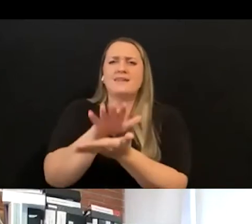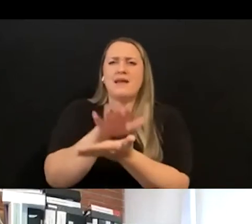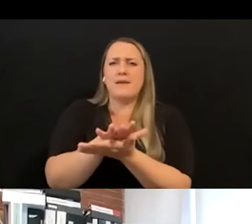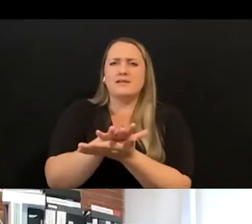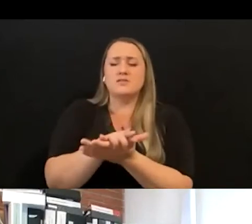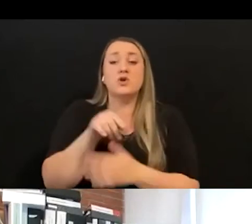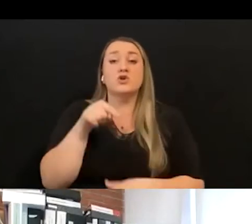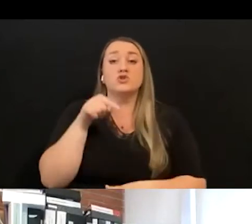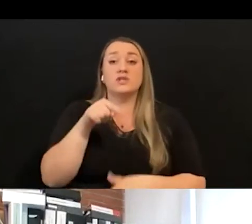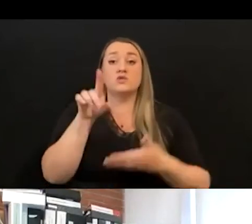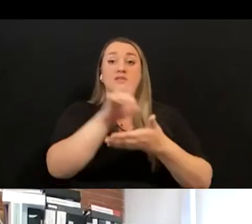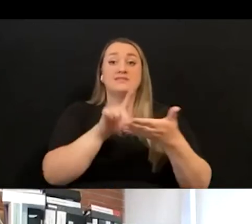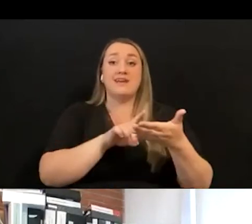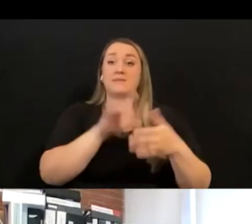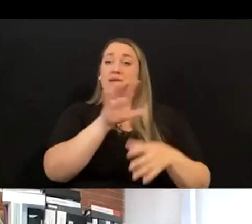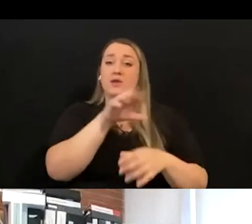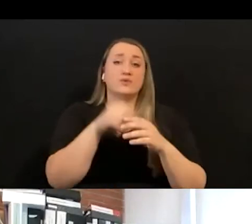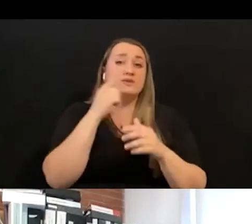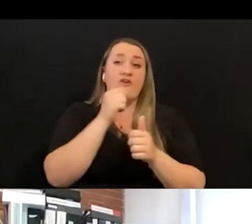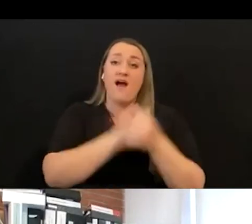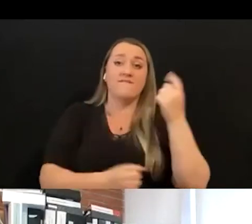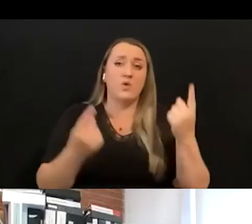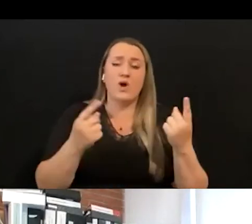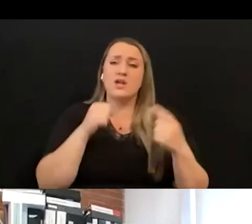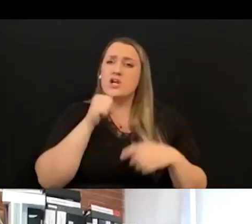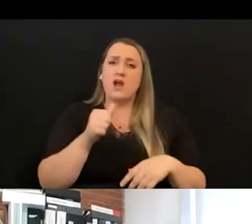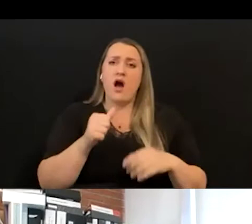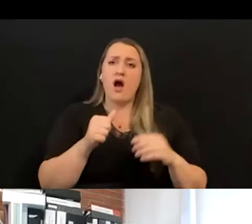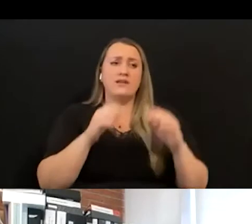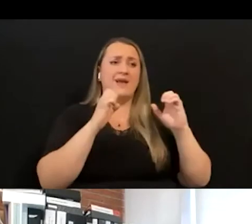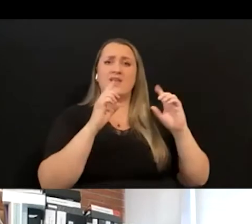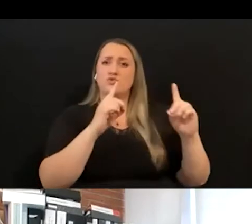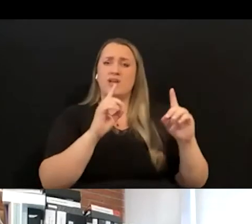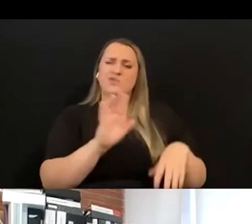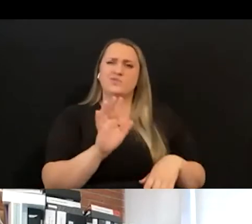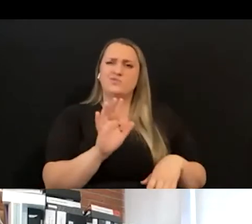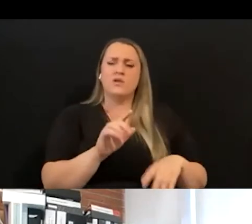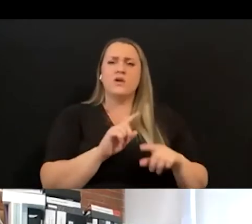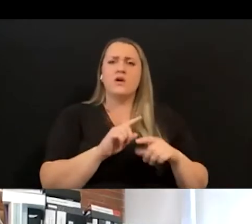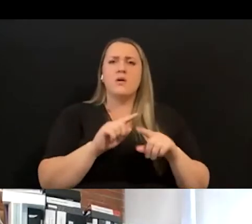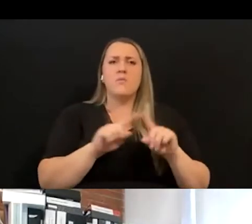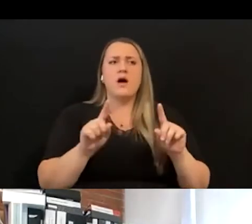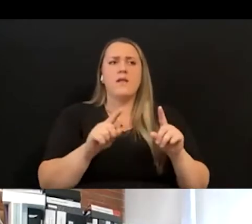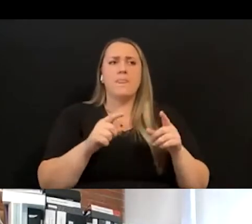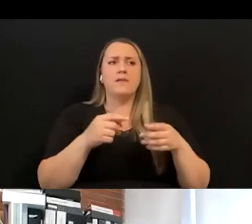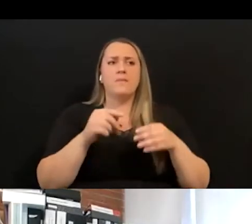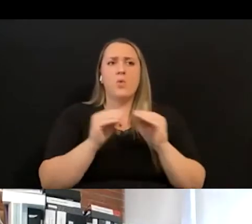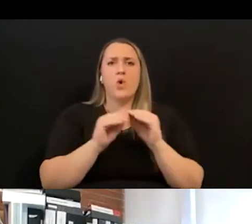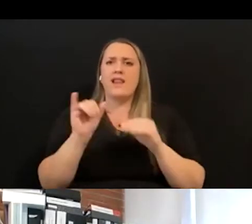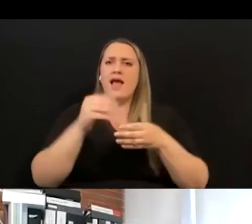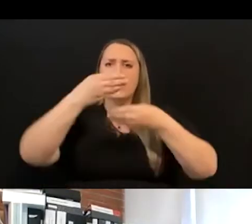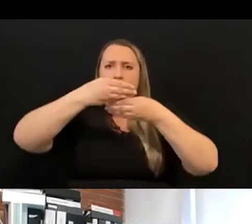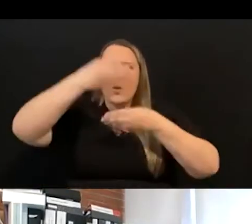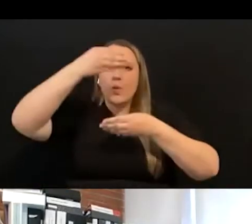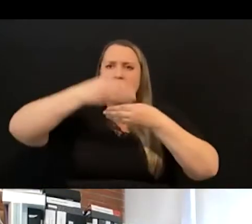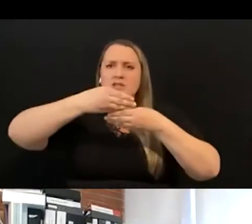be inclusive for everybody, and not educational as such, but a sort of window into a kind of